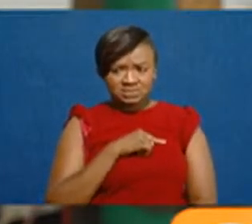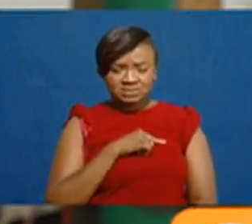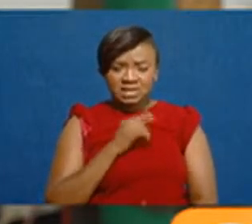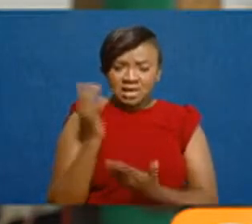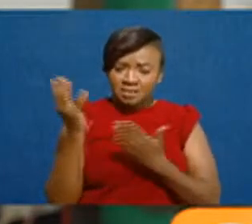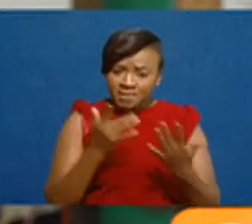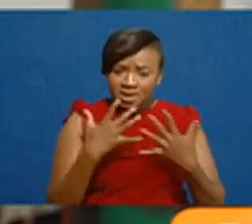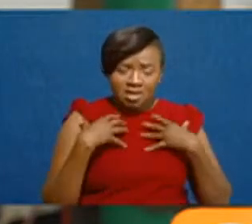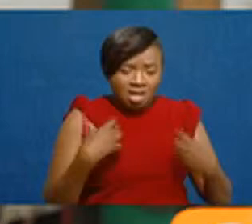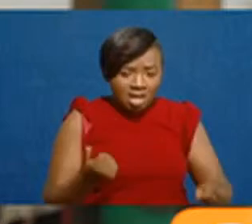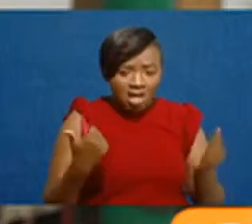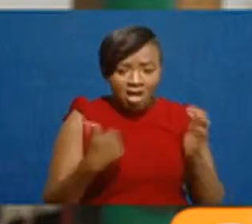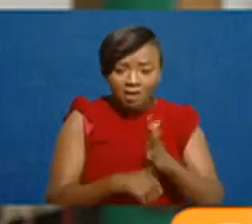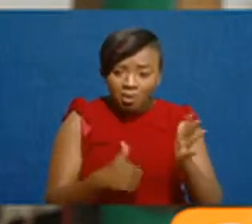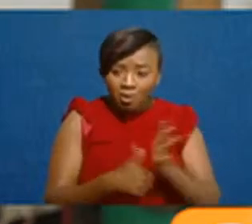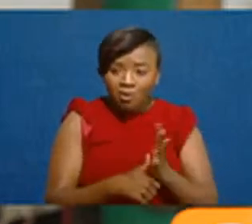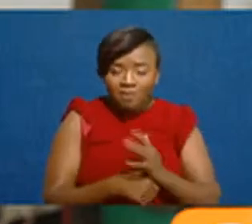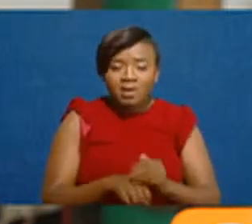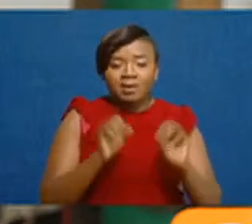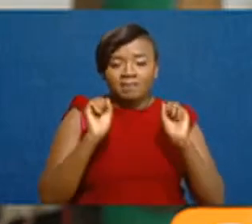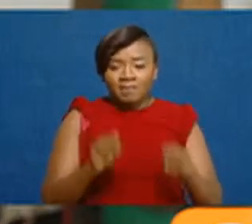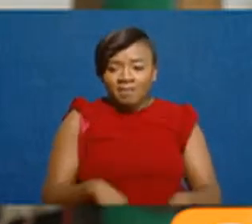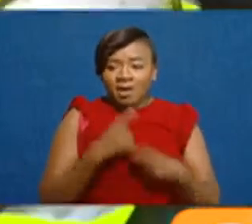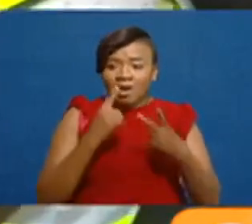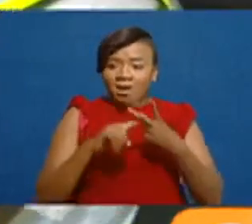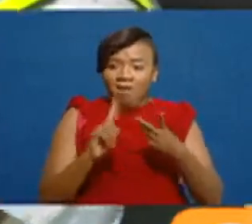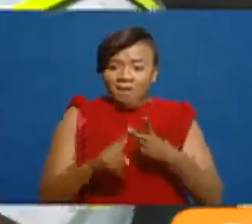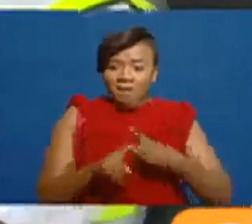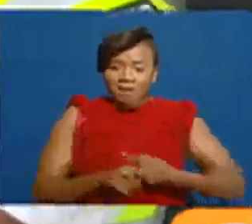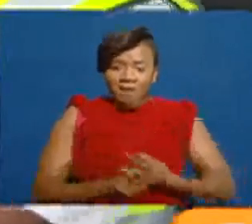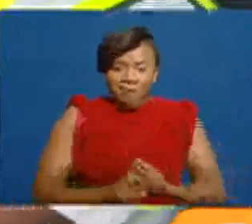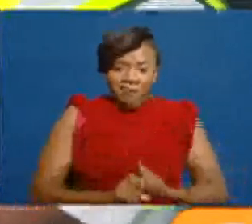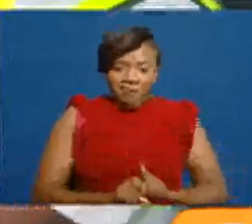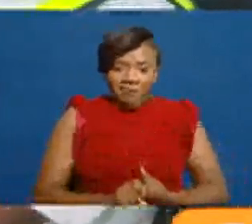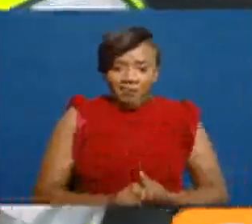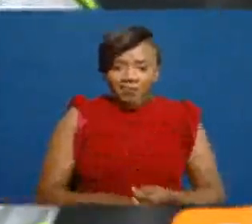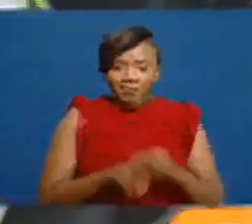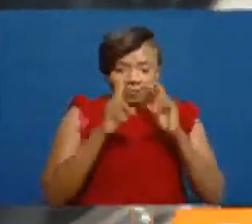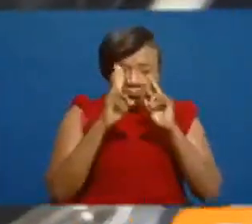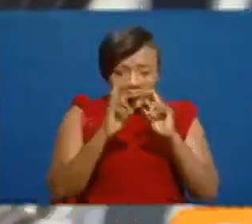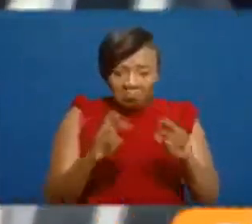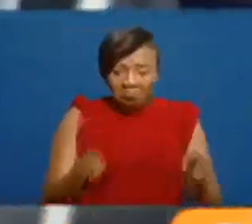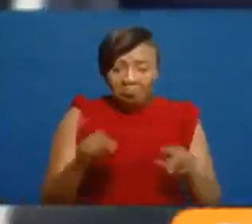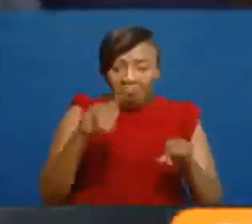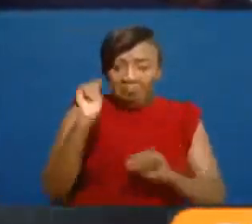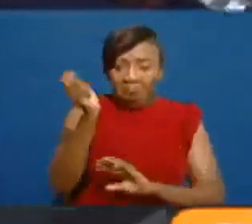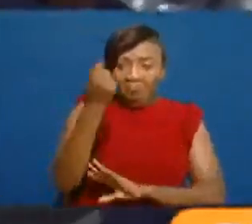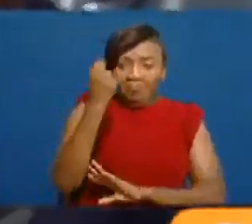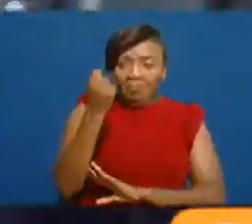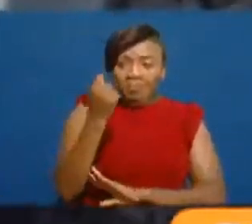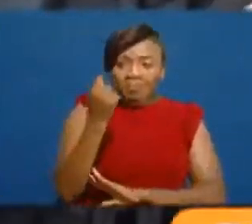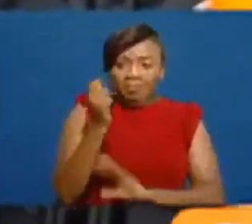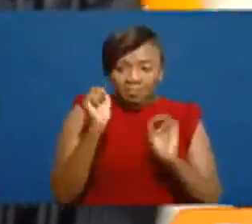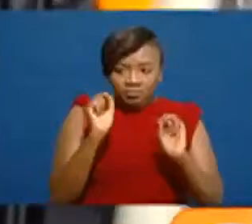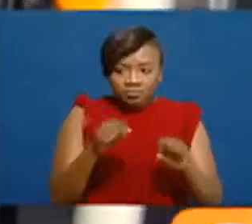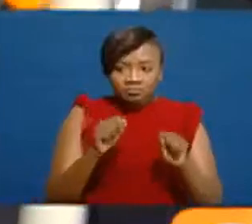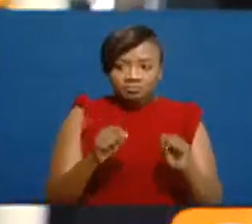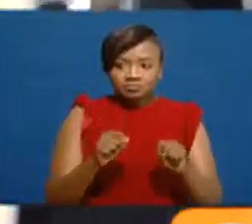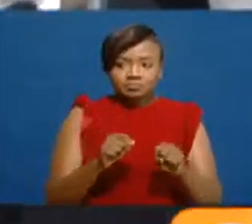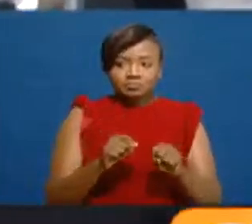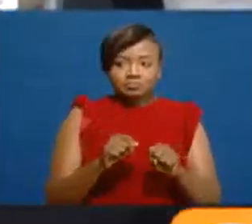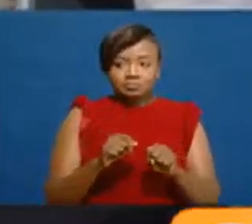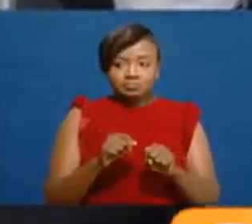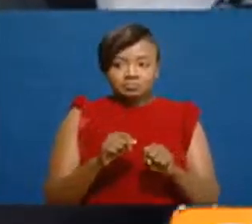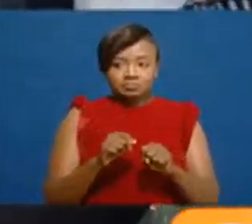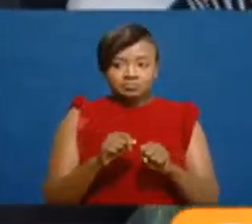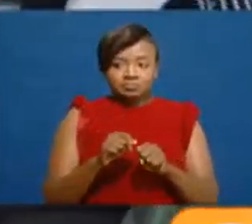issue, but it's also, you know, bad for the environment. According to investors, Kenya has the potential to transition fully to green